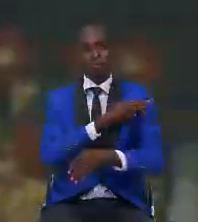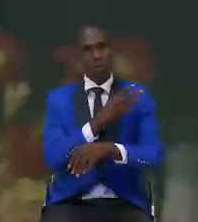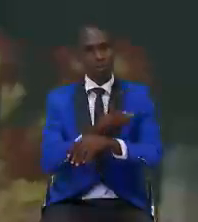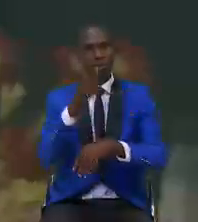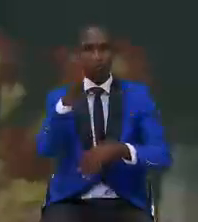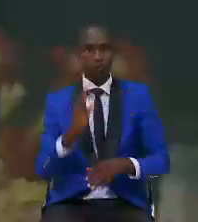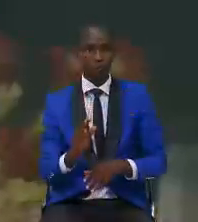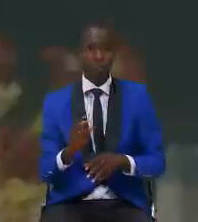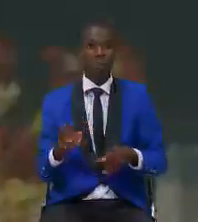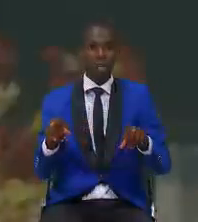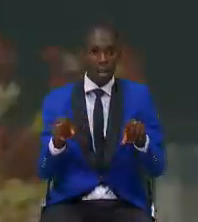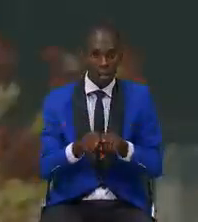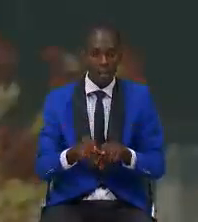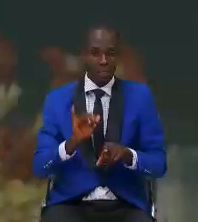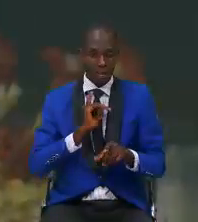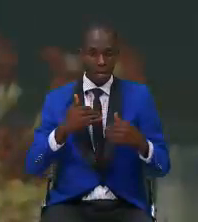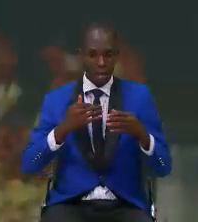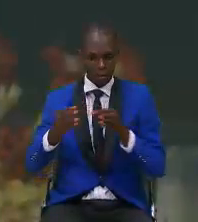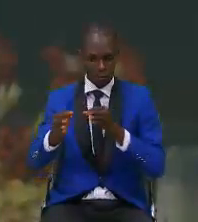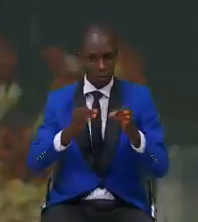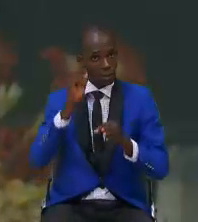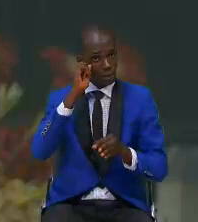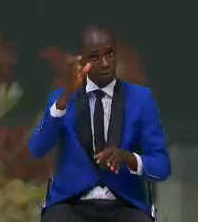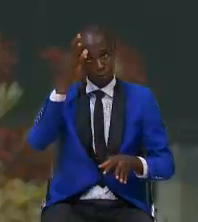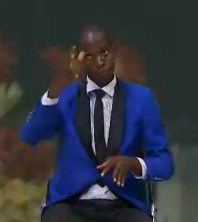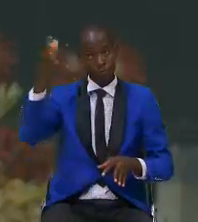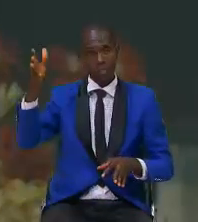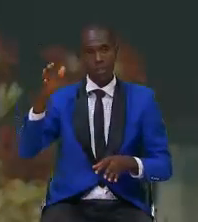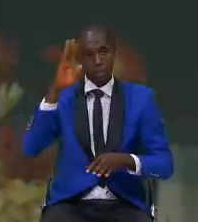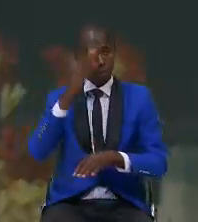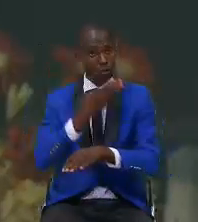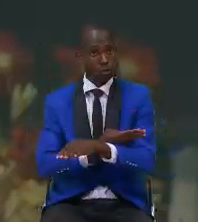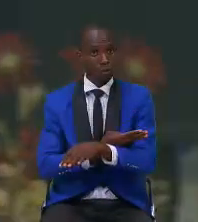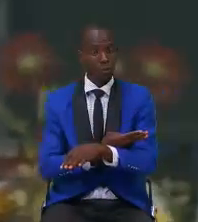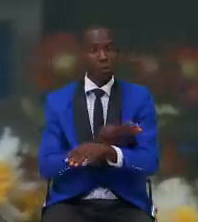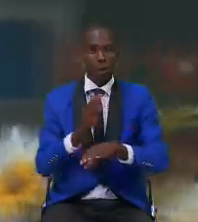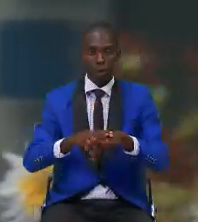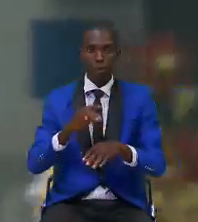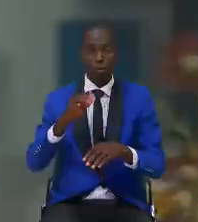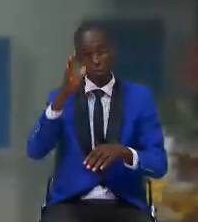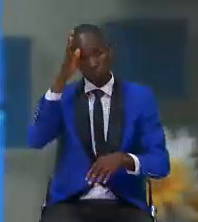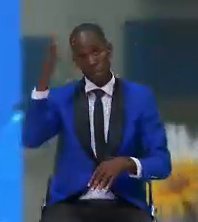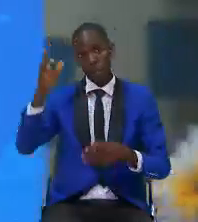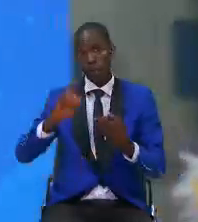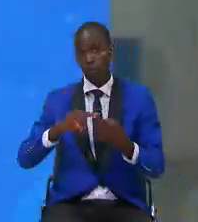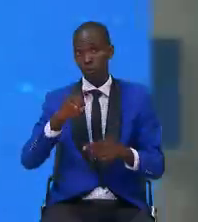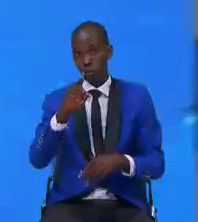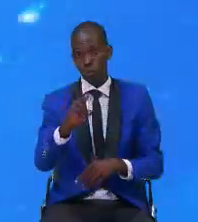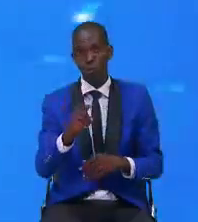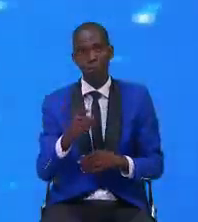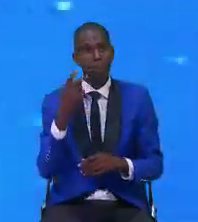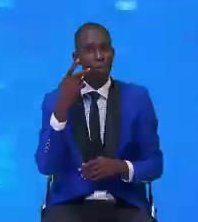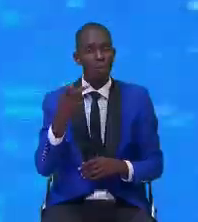the life of his father, actually his grandfather, Nebuchadnezzar, unto you. Let me tell you about Belshazzar.